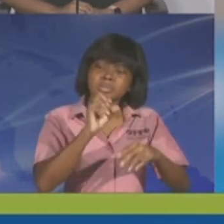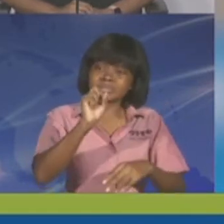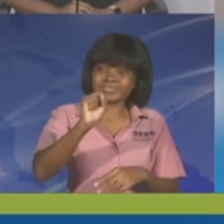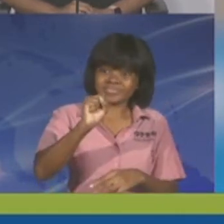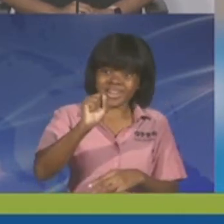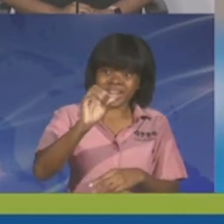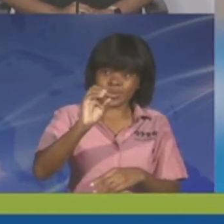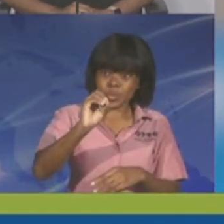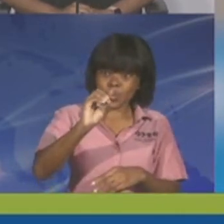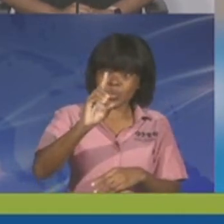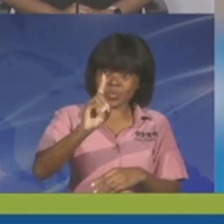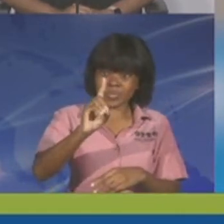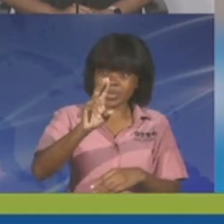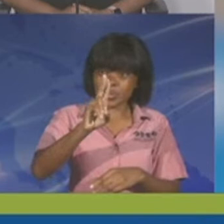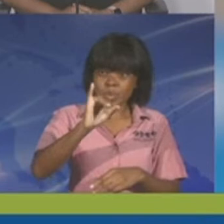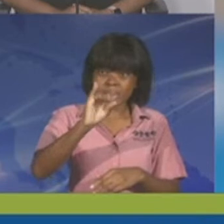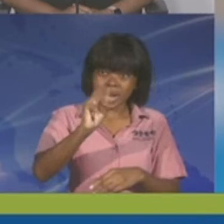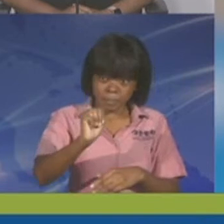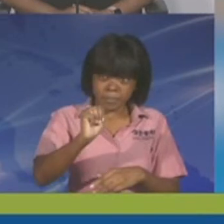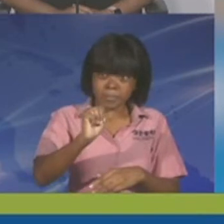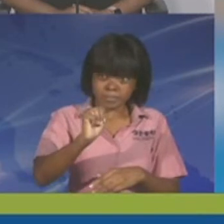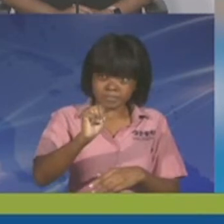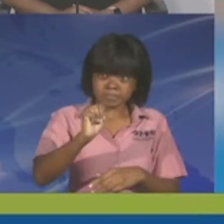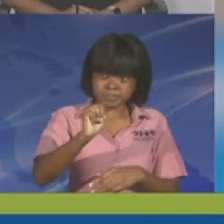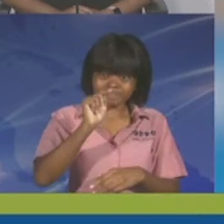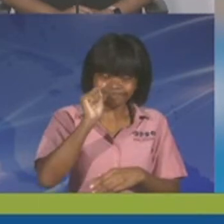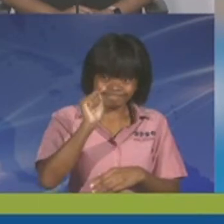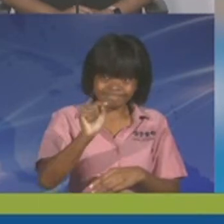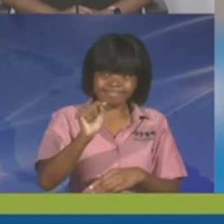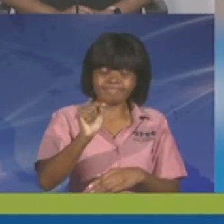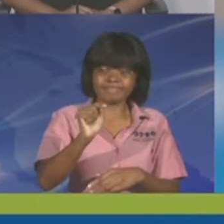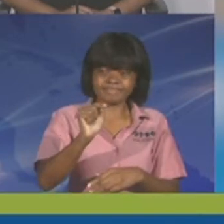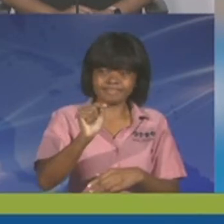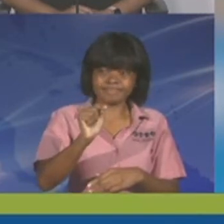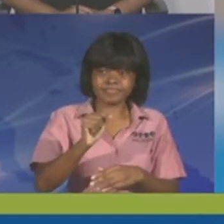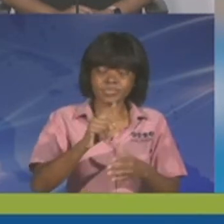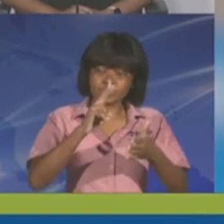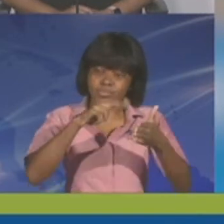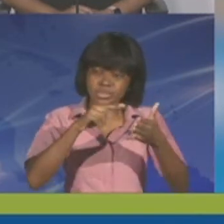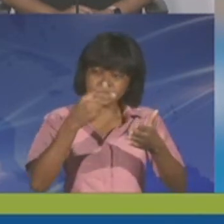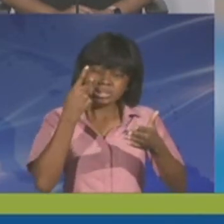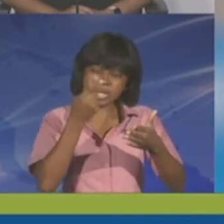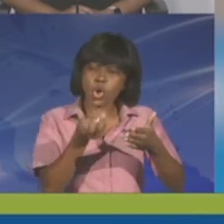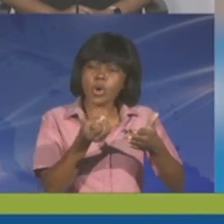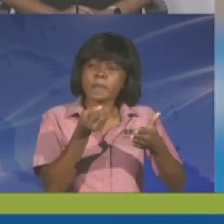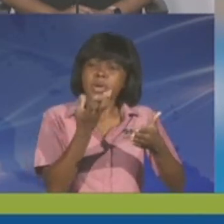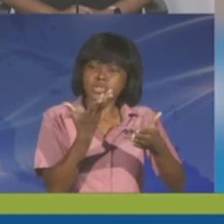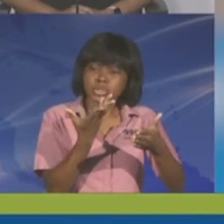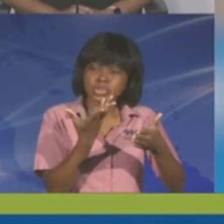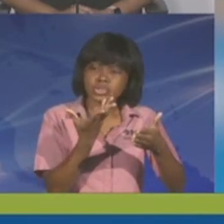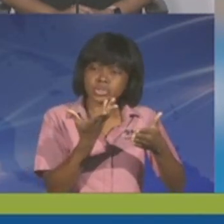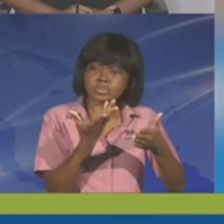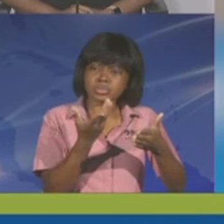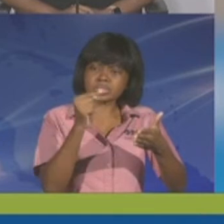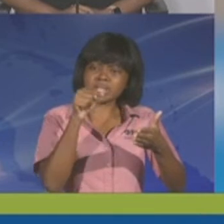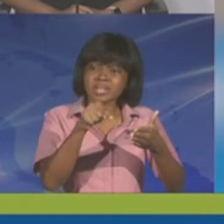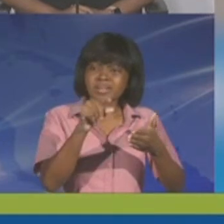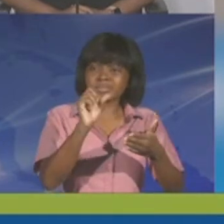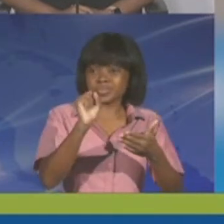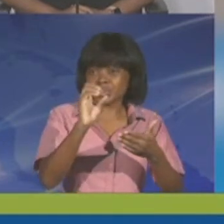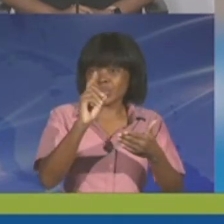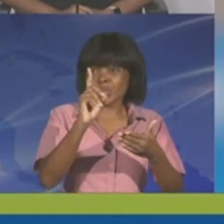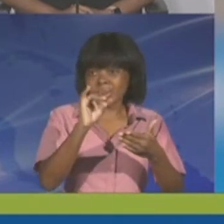about salt, we are talking about sodium. So we need to be reading to see how much sodium is in the packaged